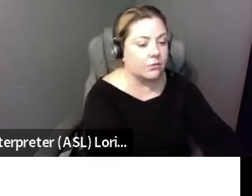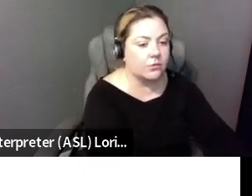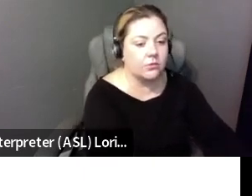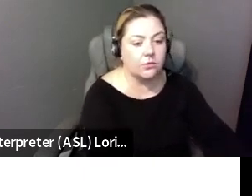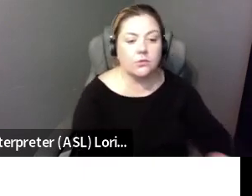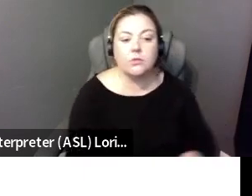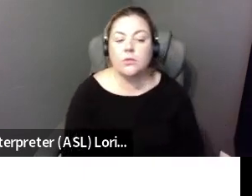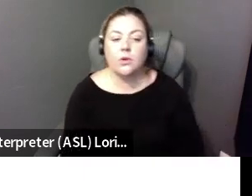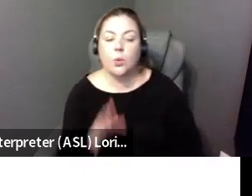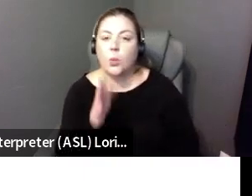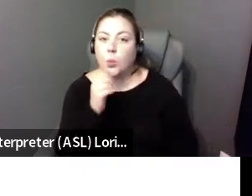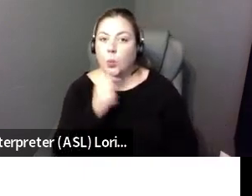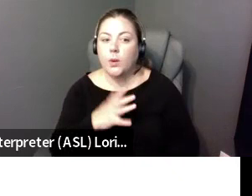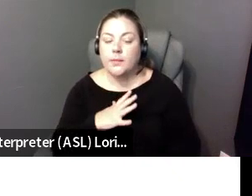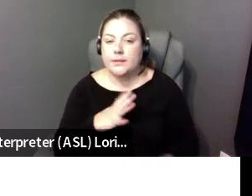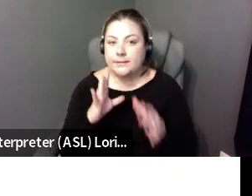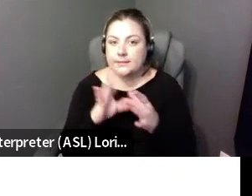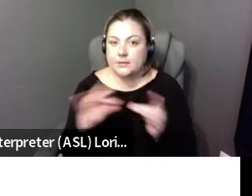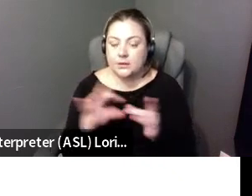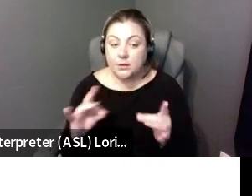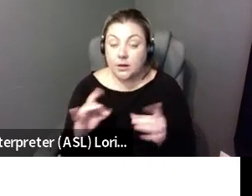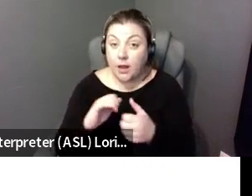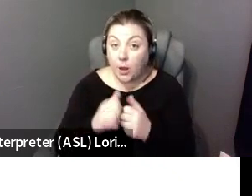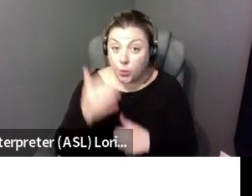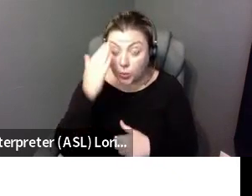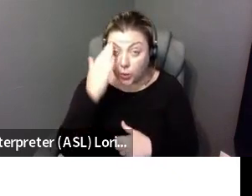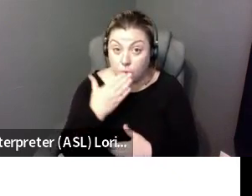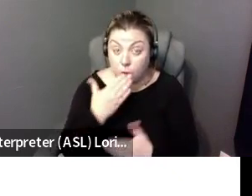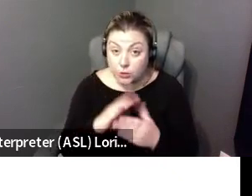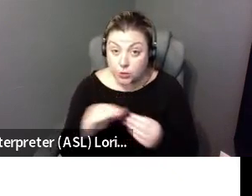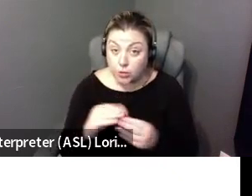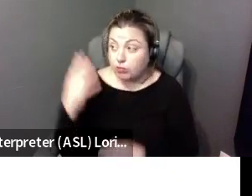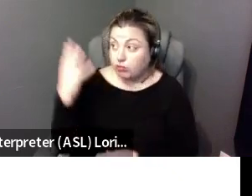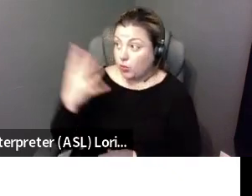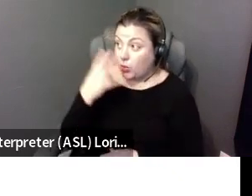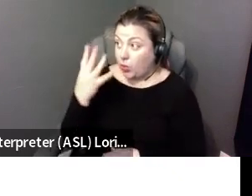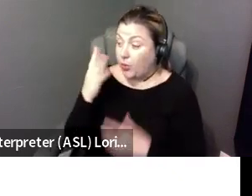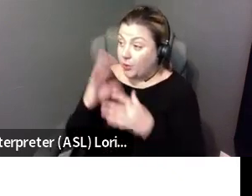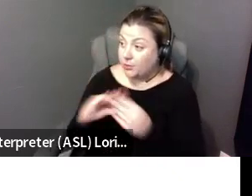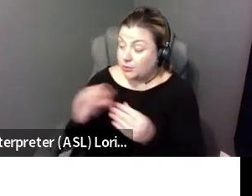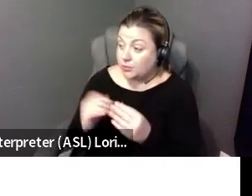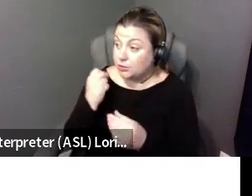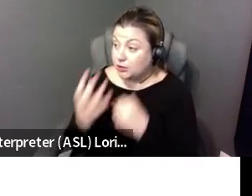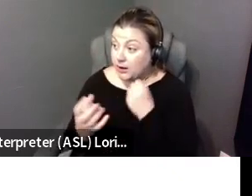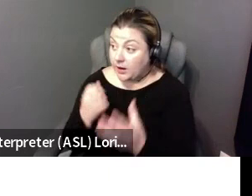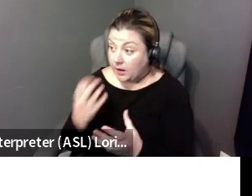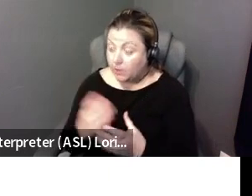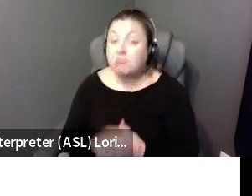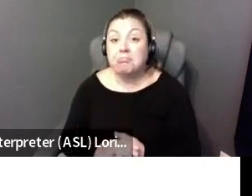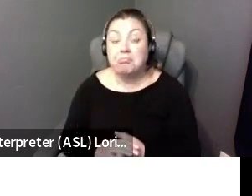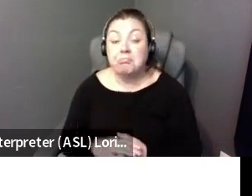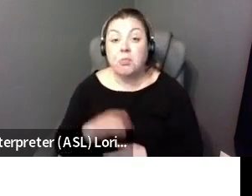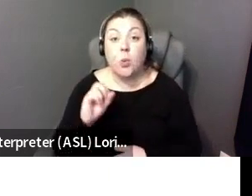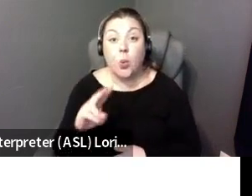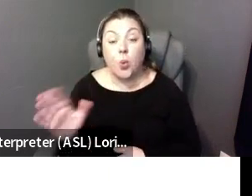one is to record yourself doing it. The other part is to have someone else say